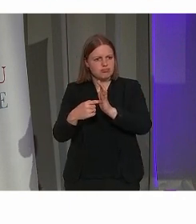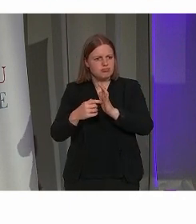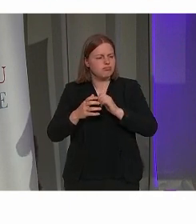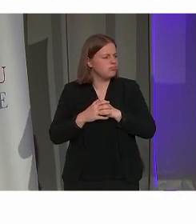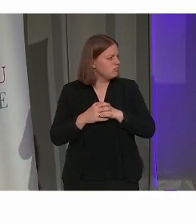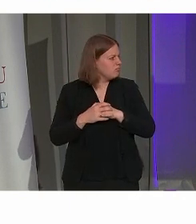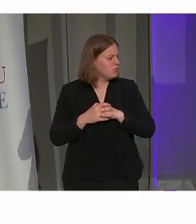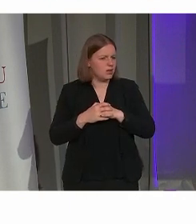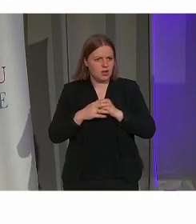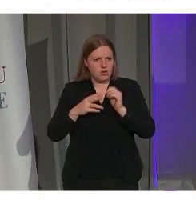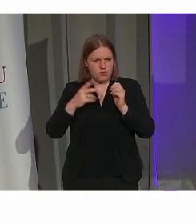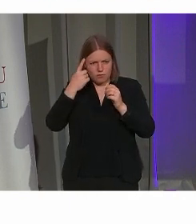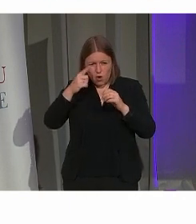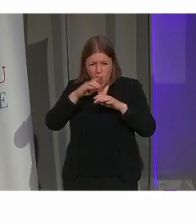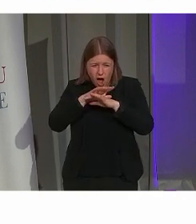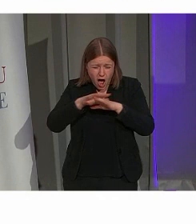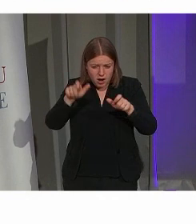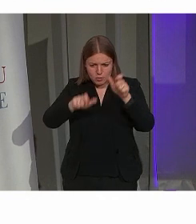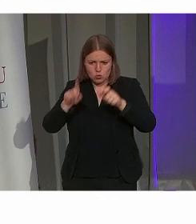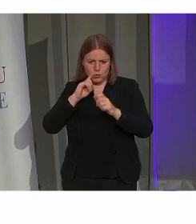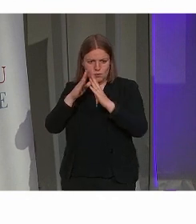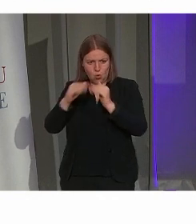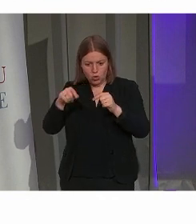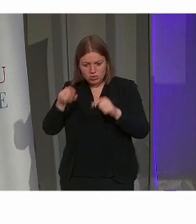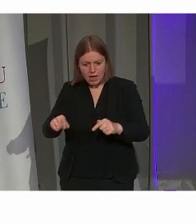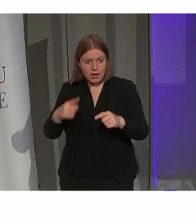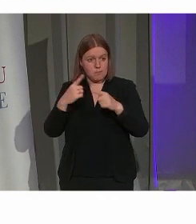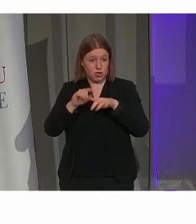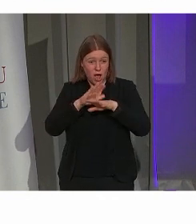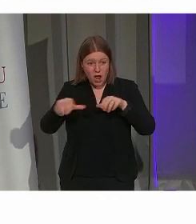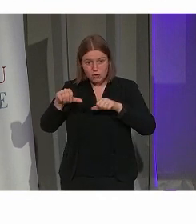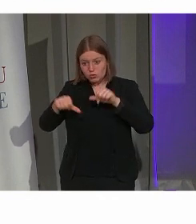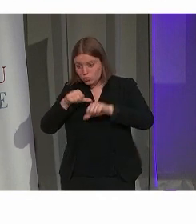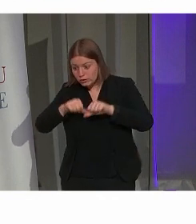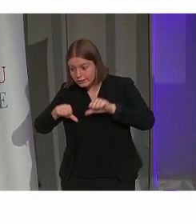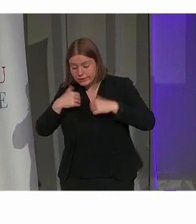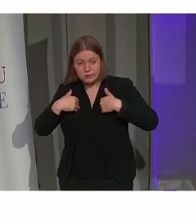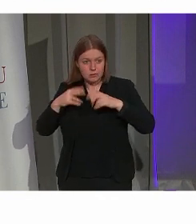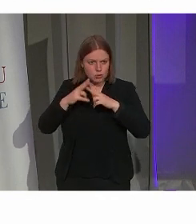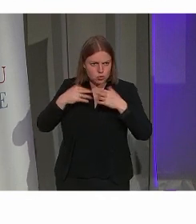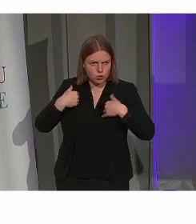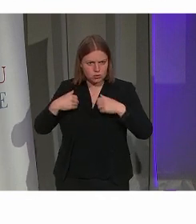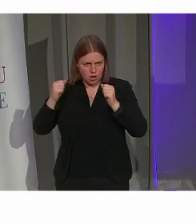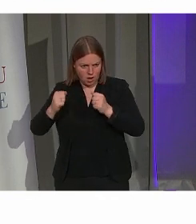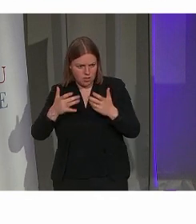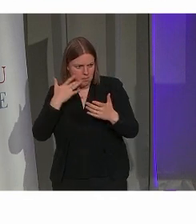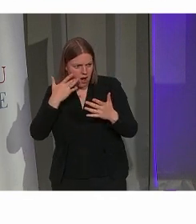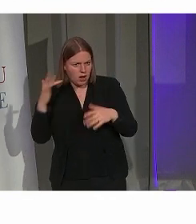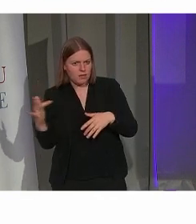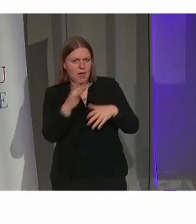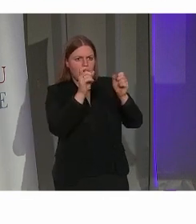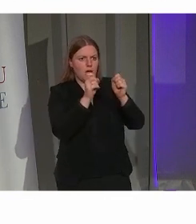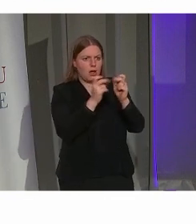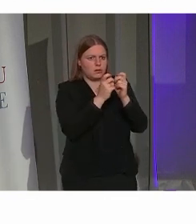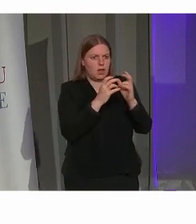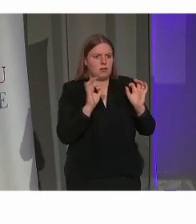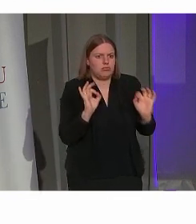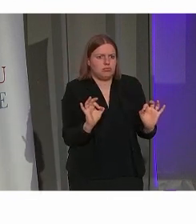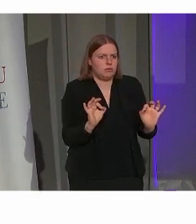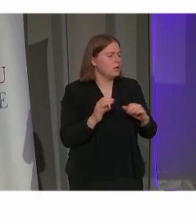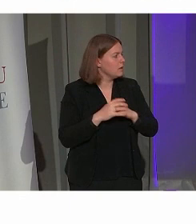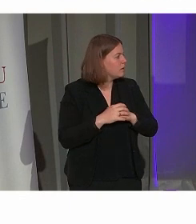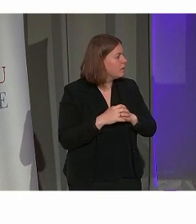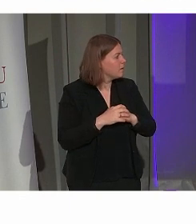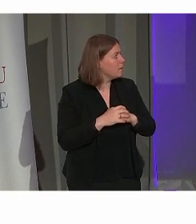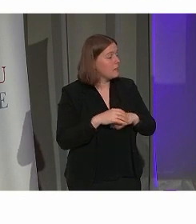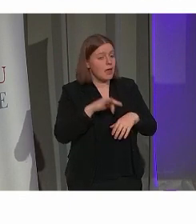realm for all residents and visitors alike. 2 alternative access routes to the castle, comprising